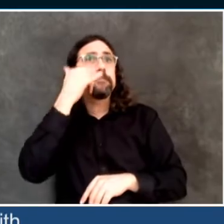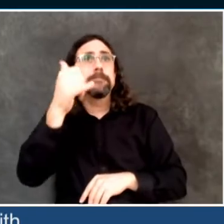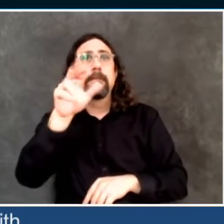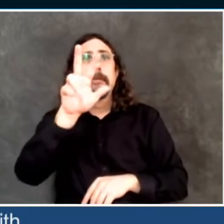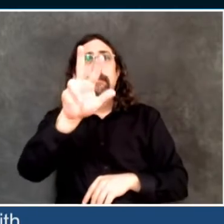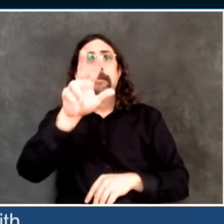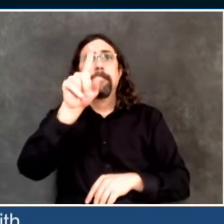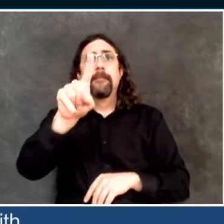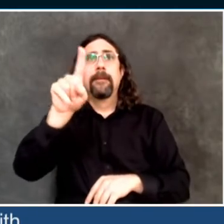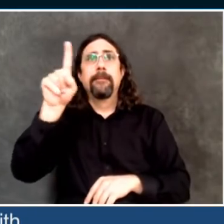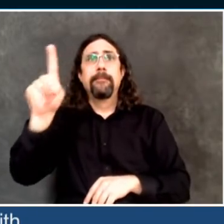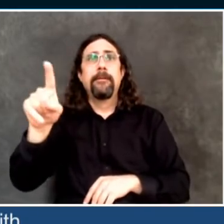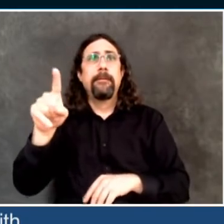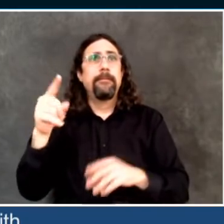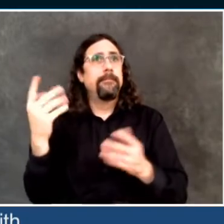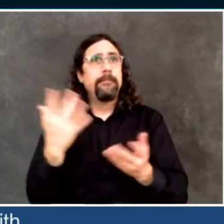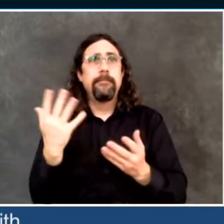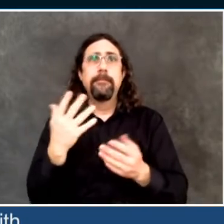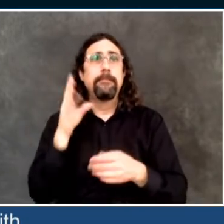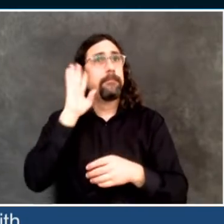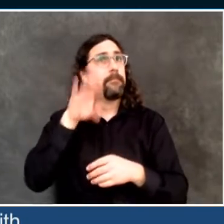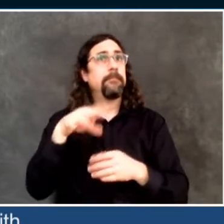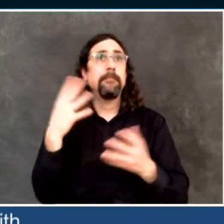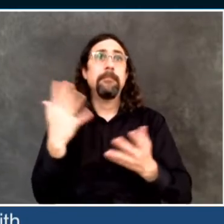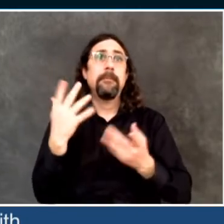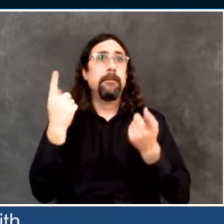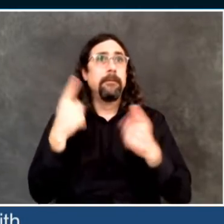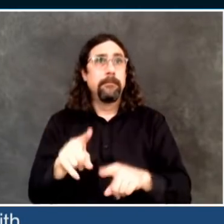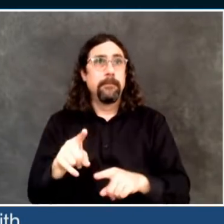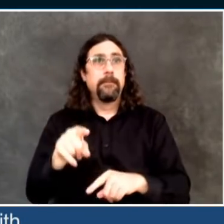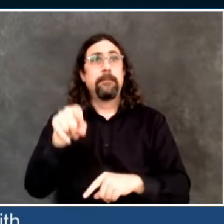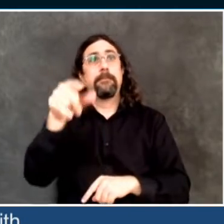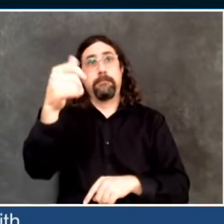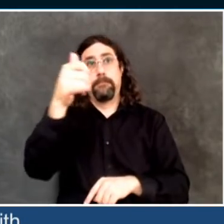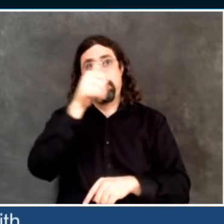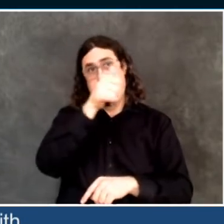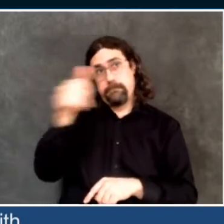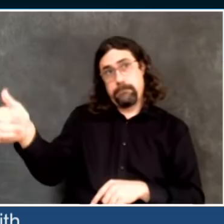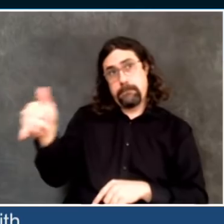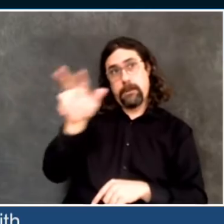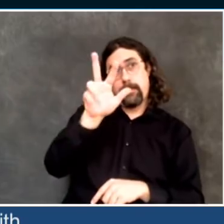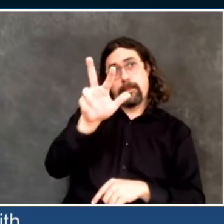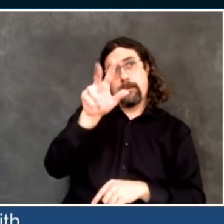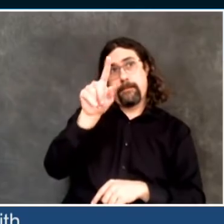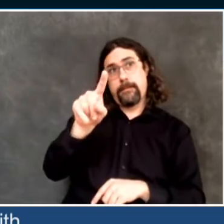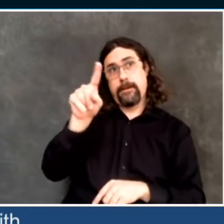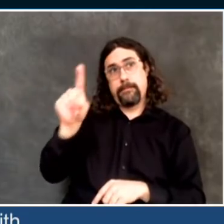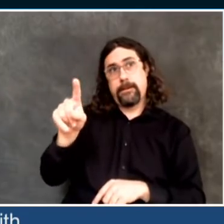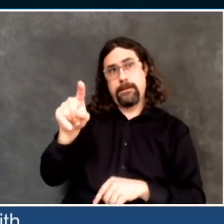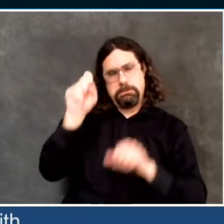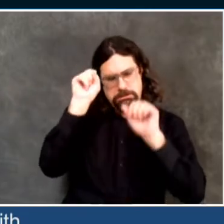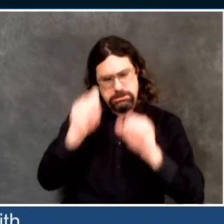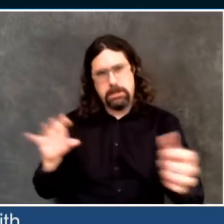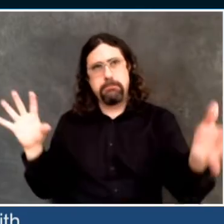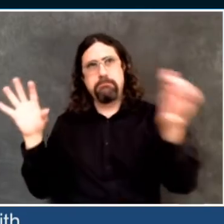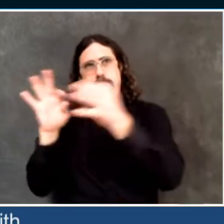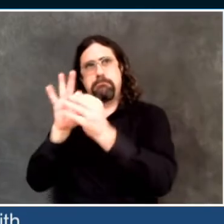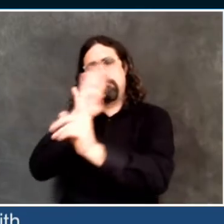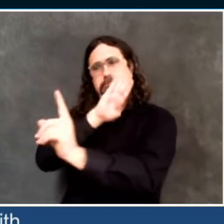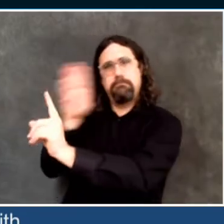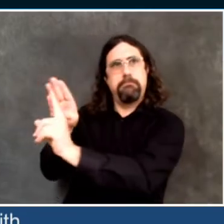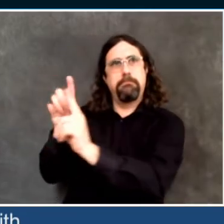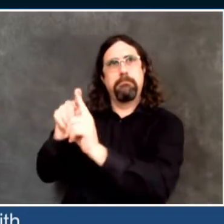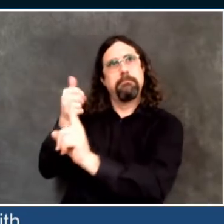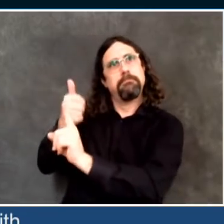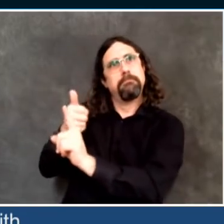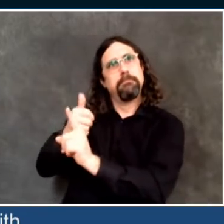doctor or a nurse or another healthcare worker who can answer questions and determine, for example, a lot of people call wondering if, because of how they're feeling,